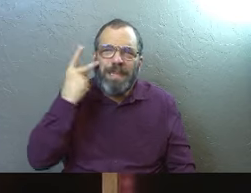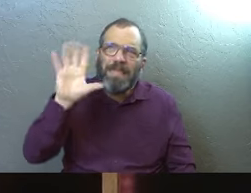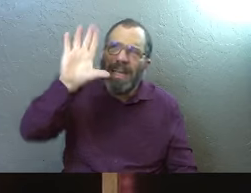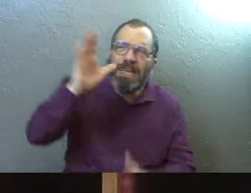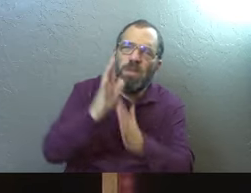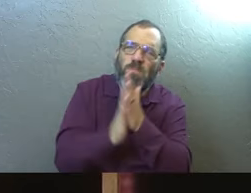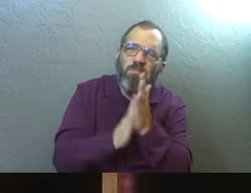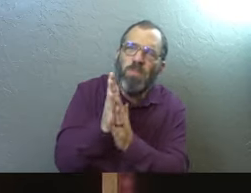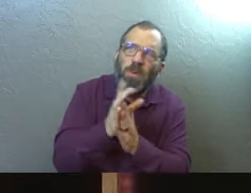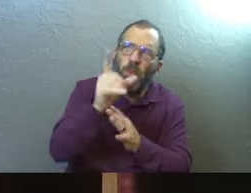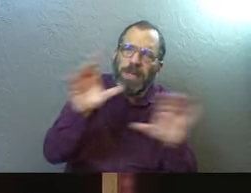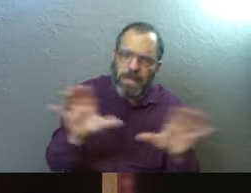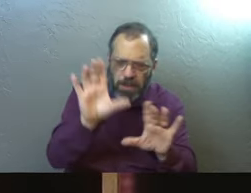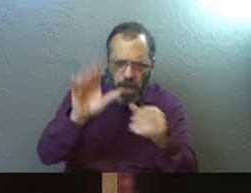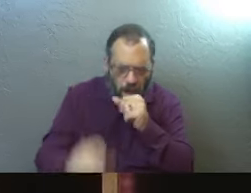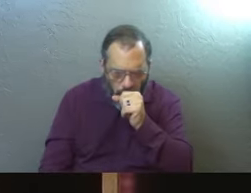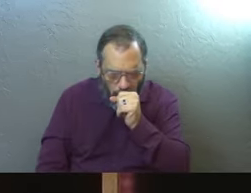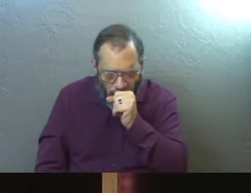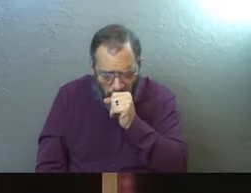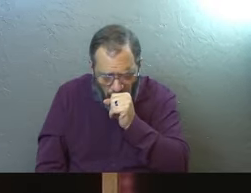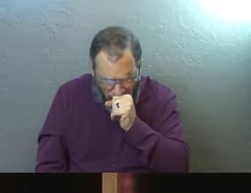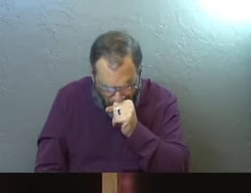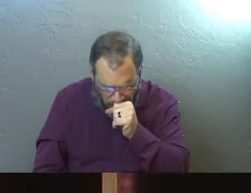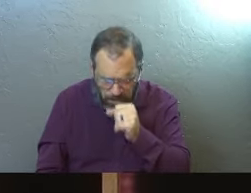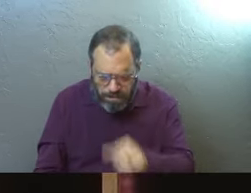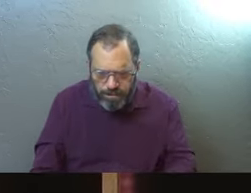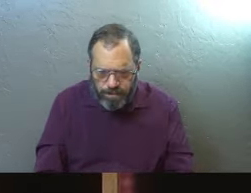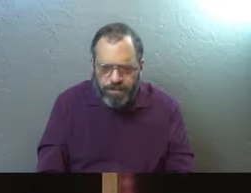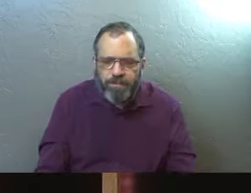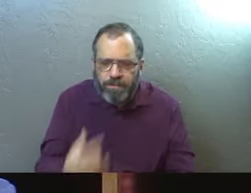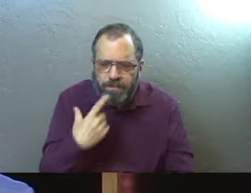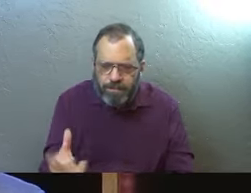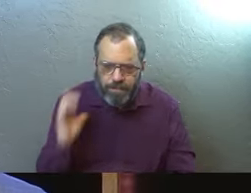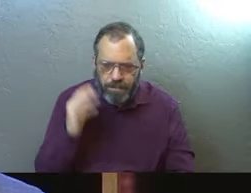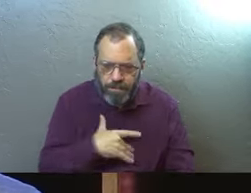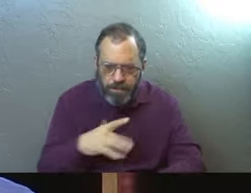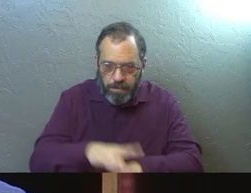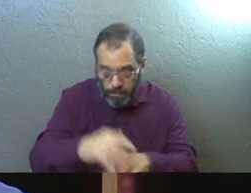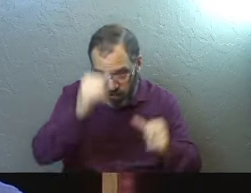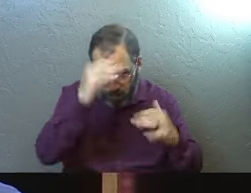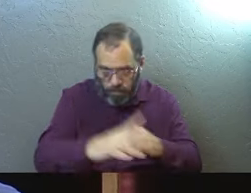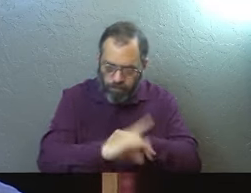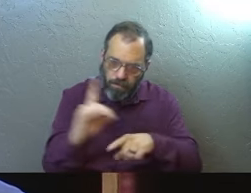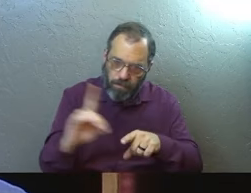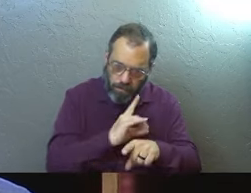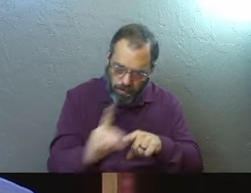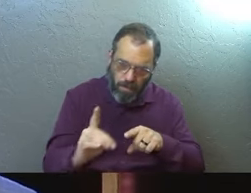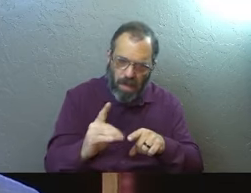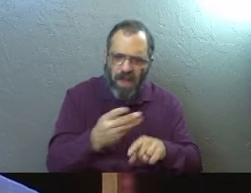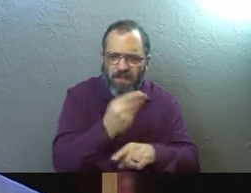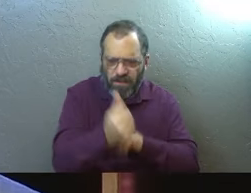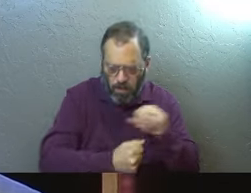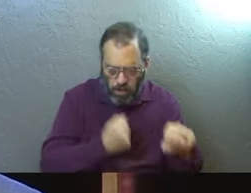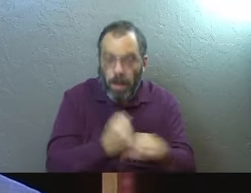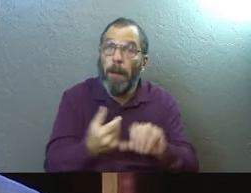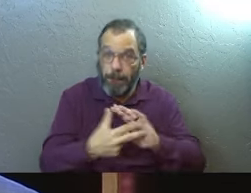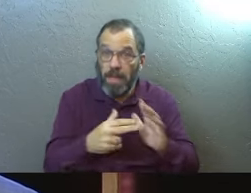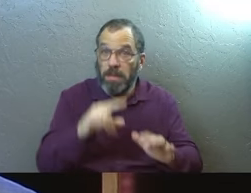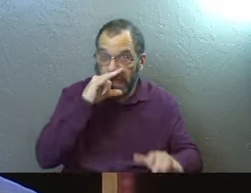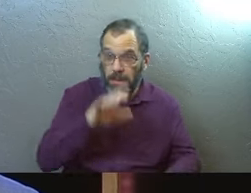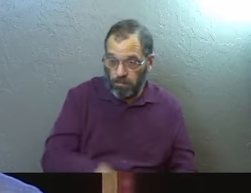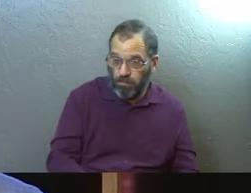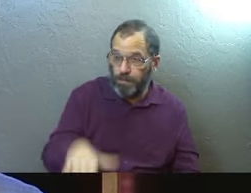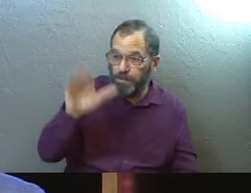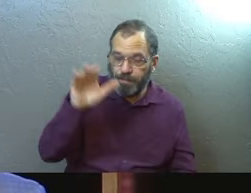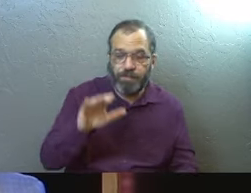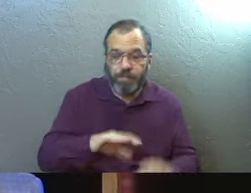his motives for what he does. So please dive into this. He says, for our earthly fathers disciplined us for a few years, that means in our